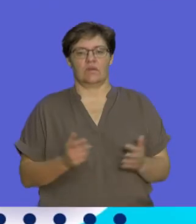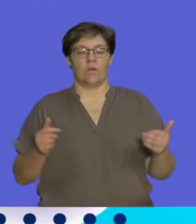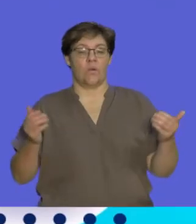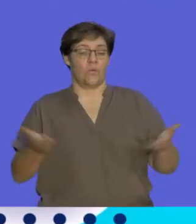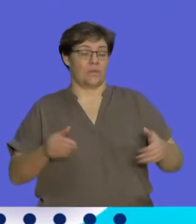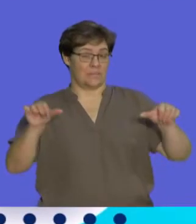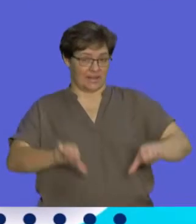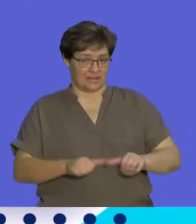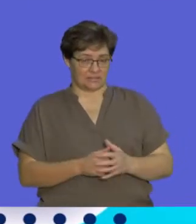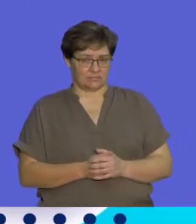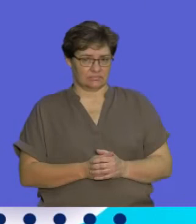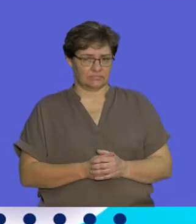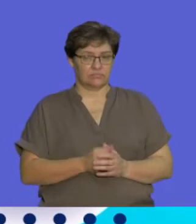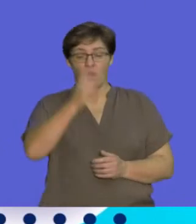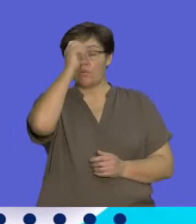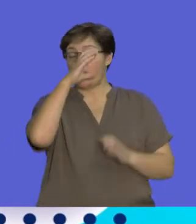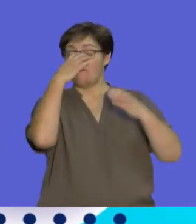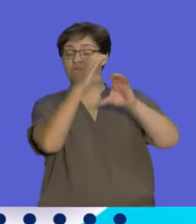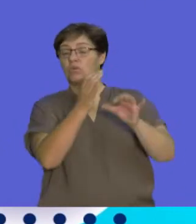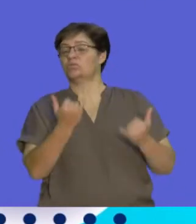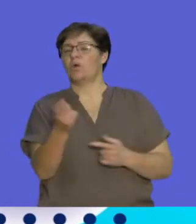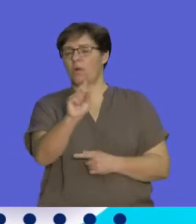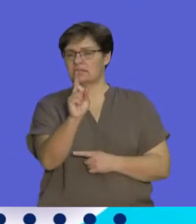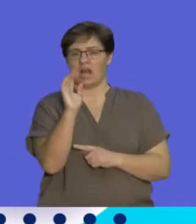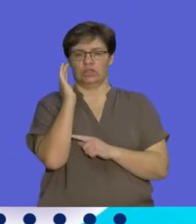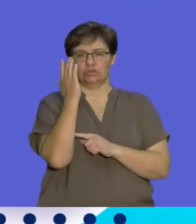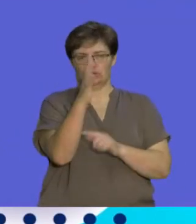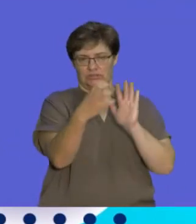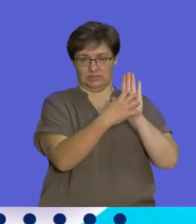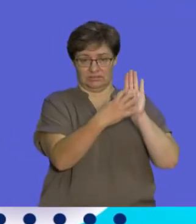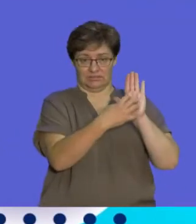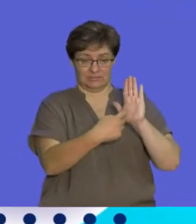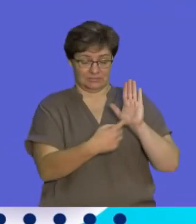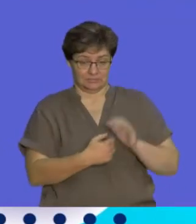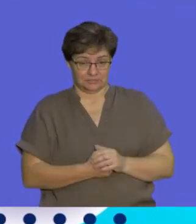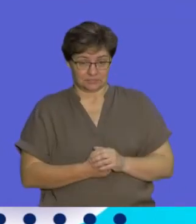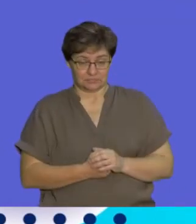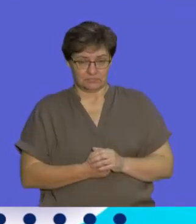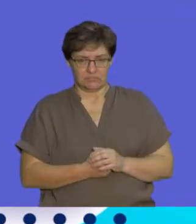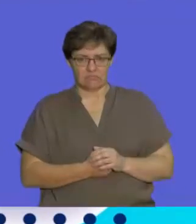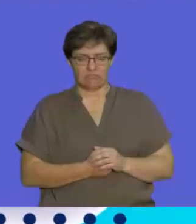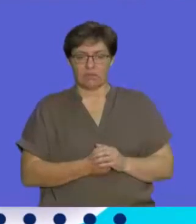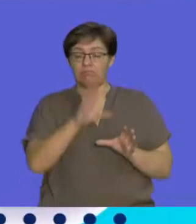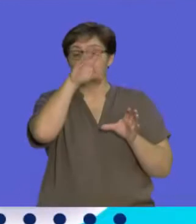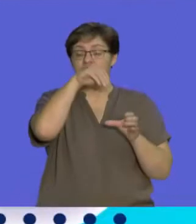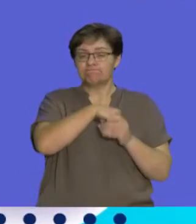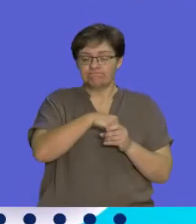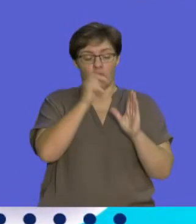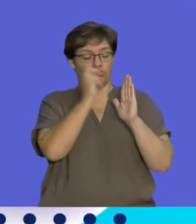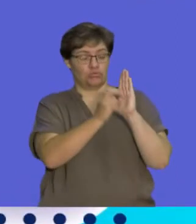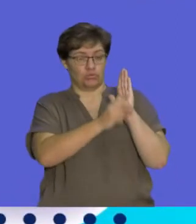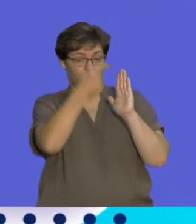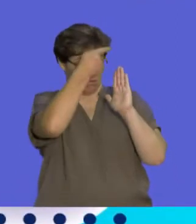Welcome back. Remember, our focus today is on tree diagrams. We're going to try and include all the rules